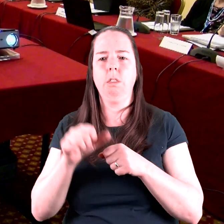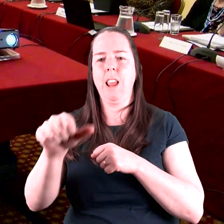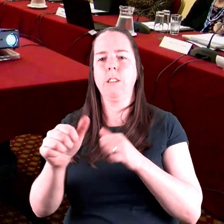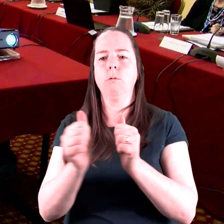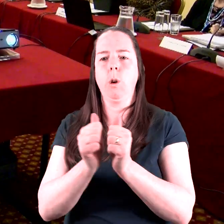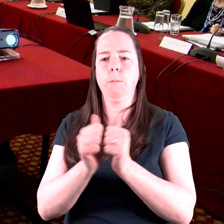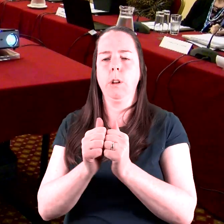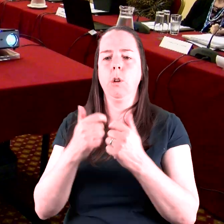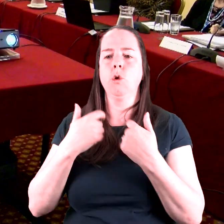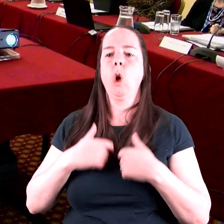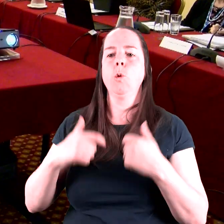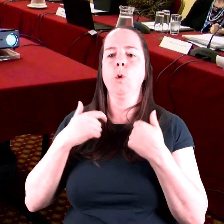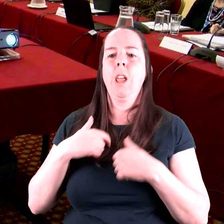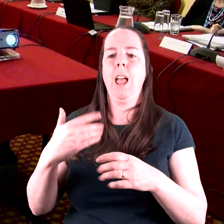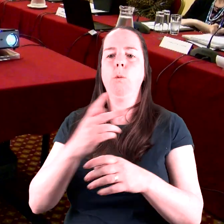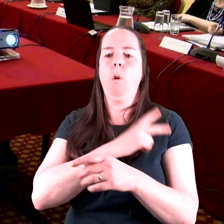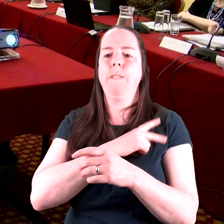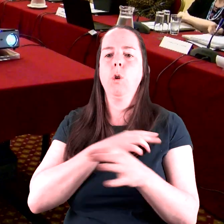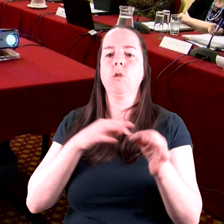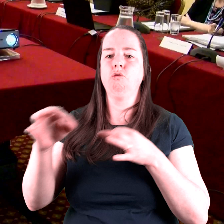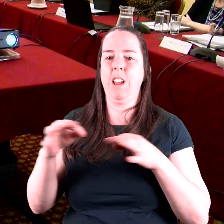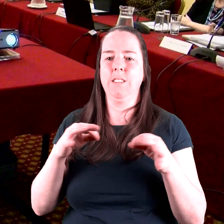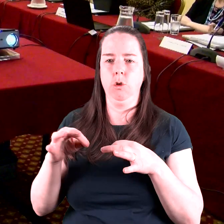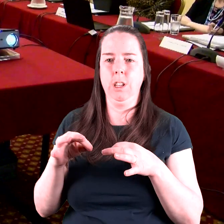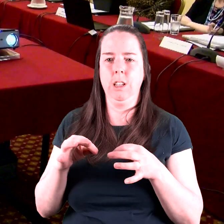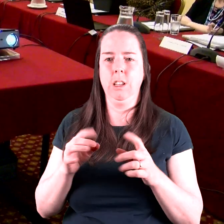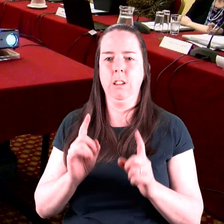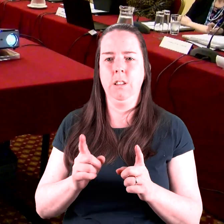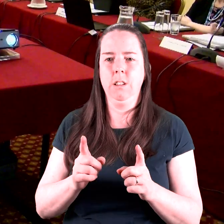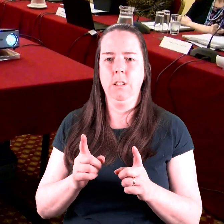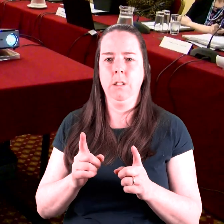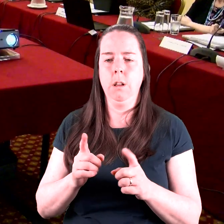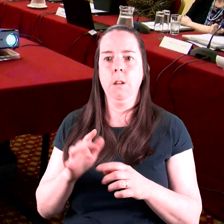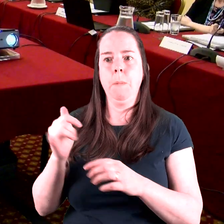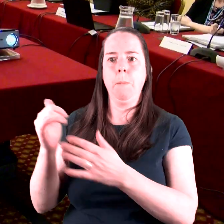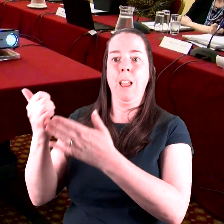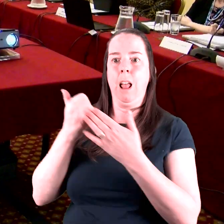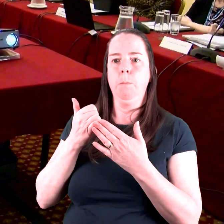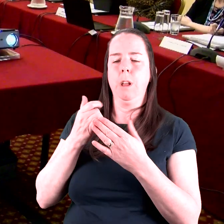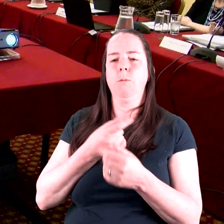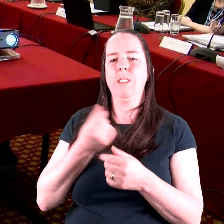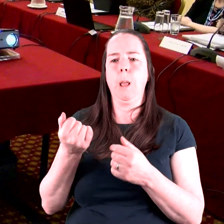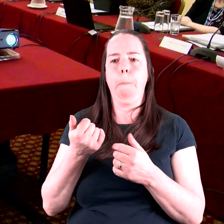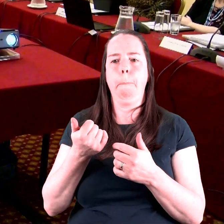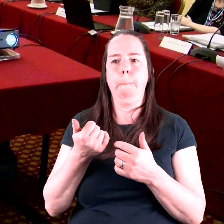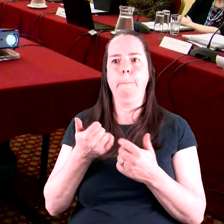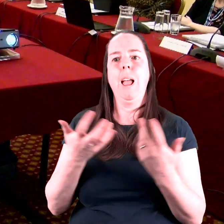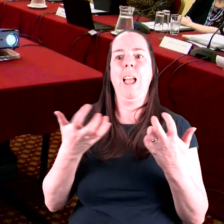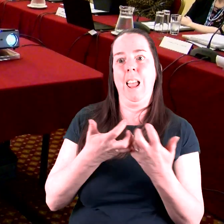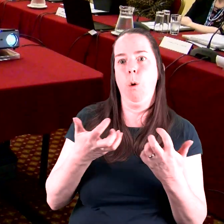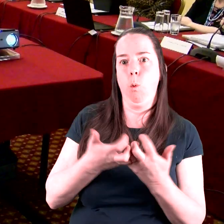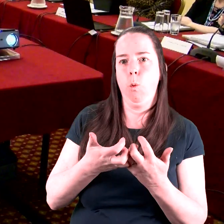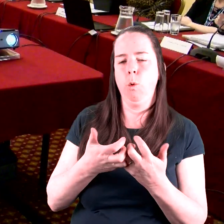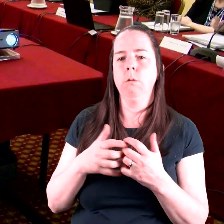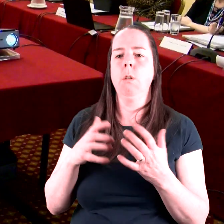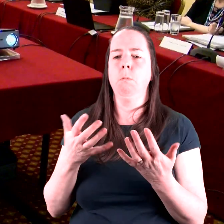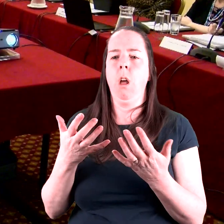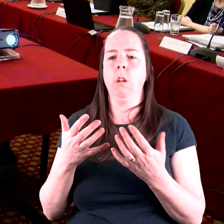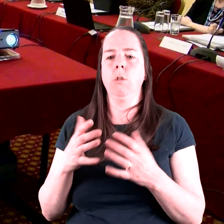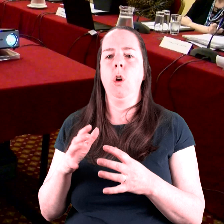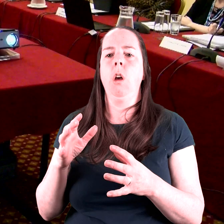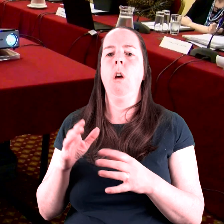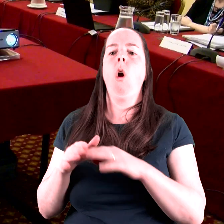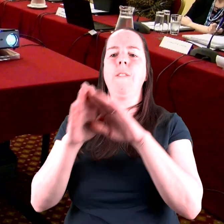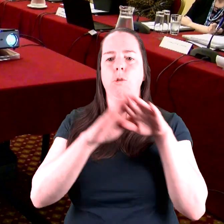strategies in the next document on the social care workforce strategy might help us with some of the how.